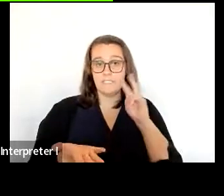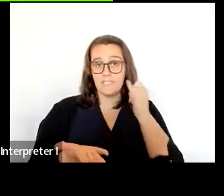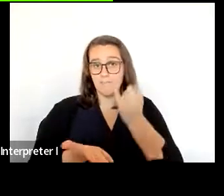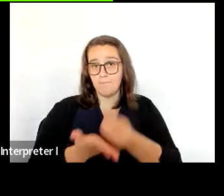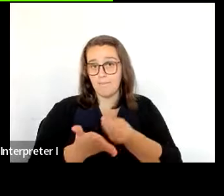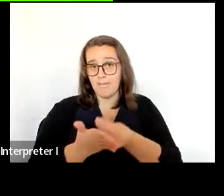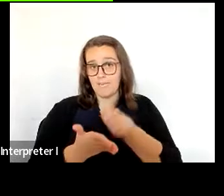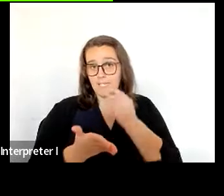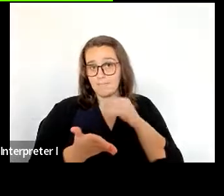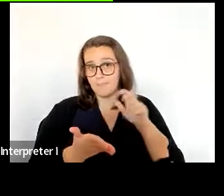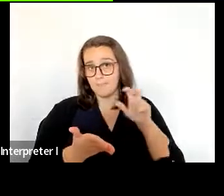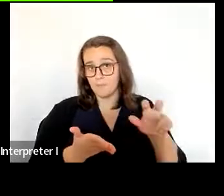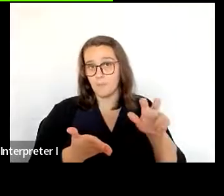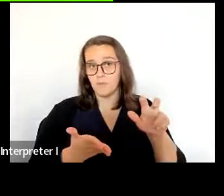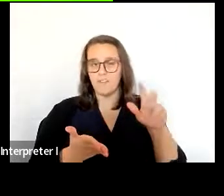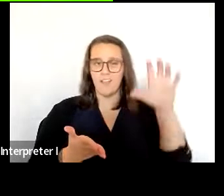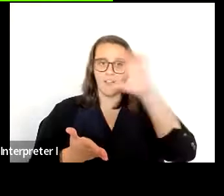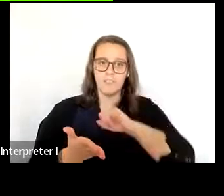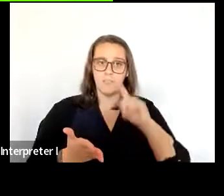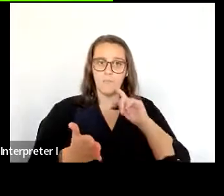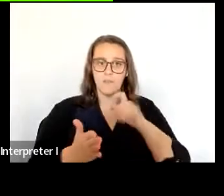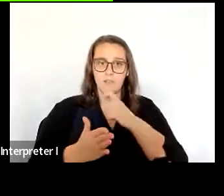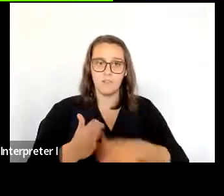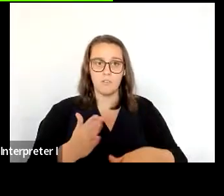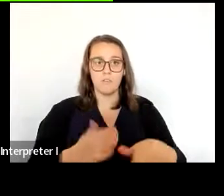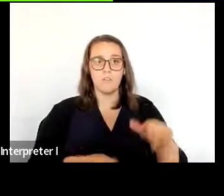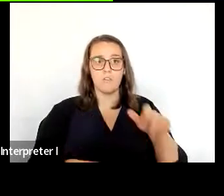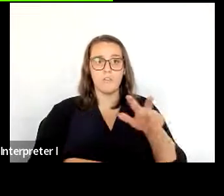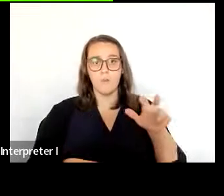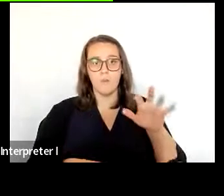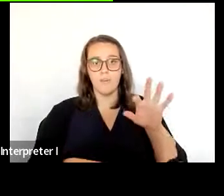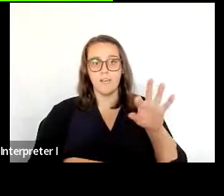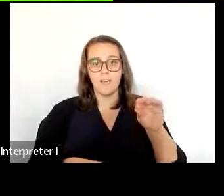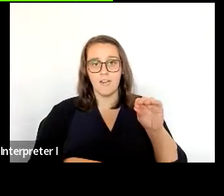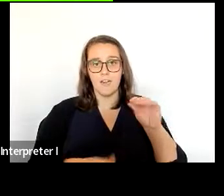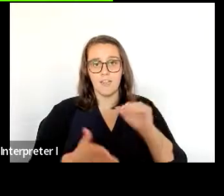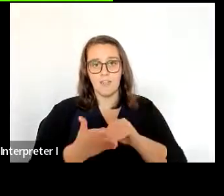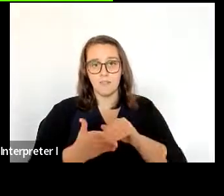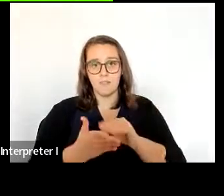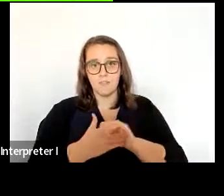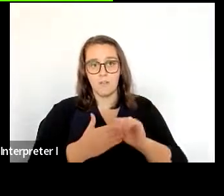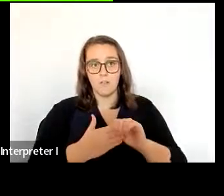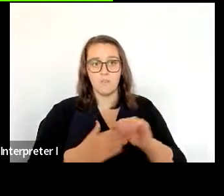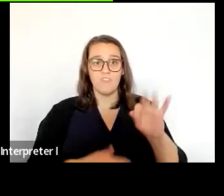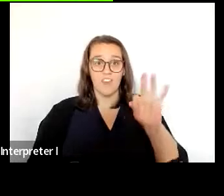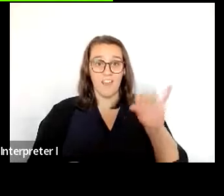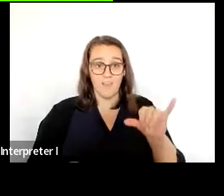bill is estimated to have a cost of $390,000 in fiscal year 2023,